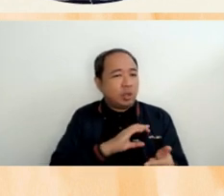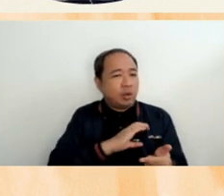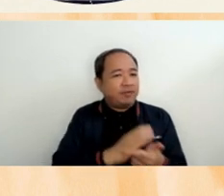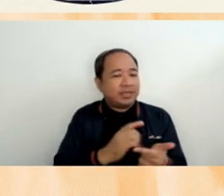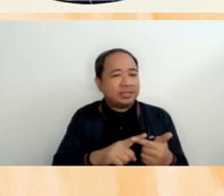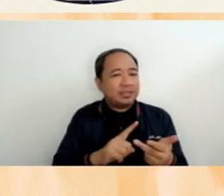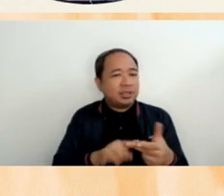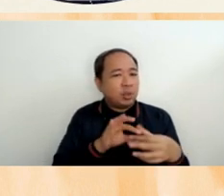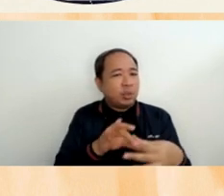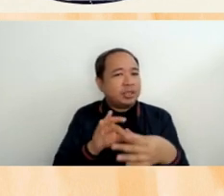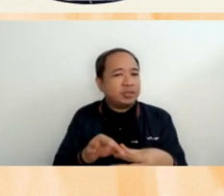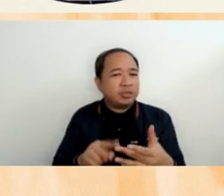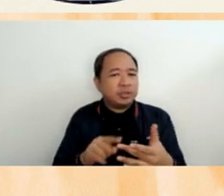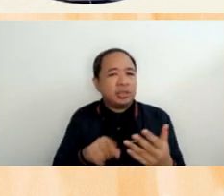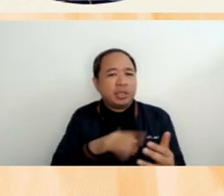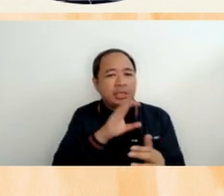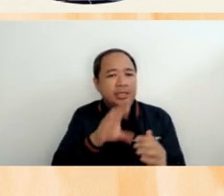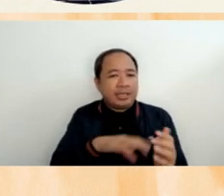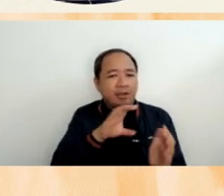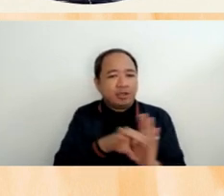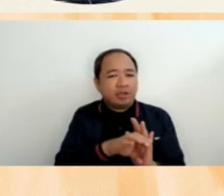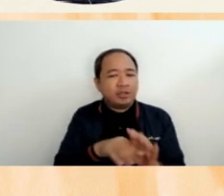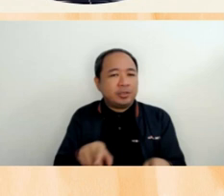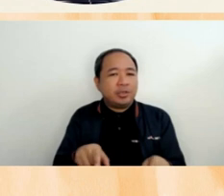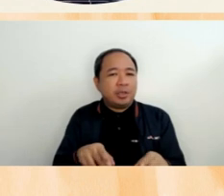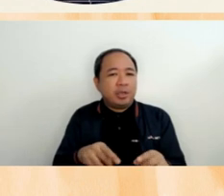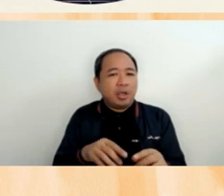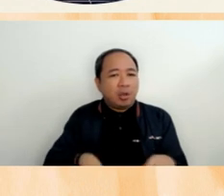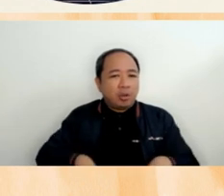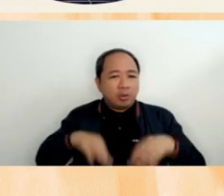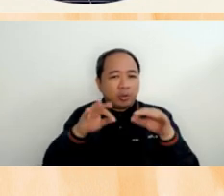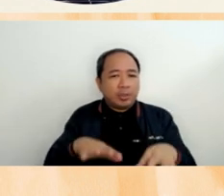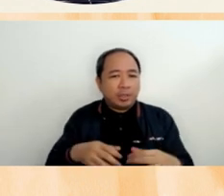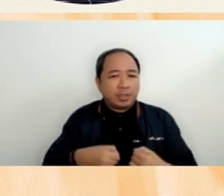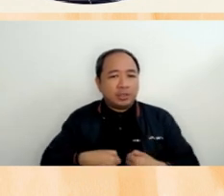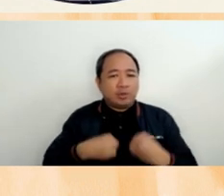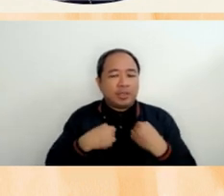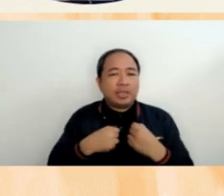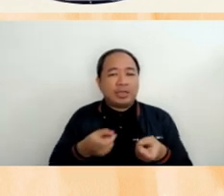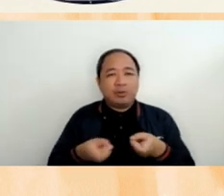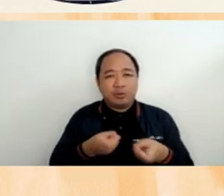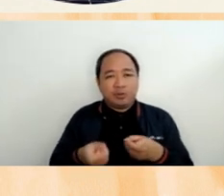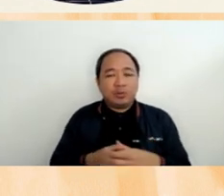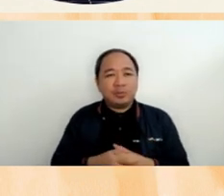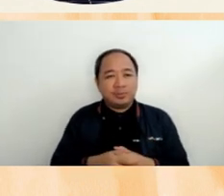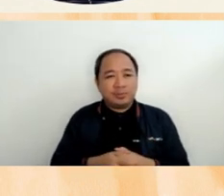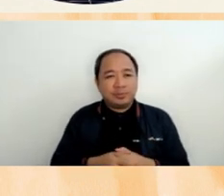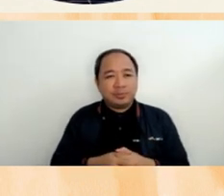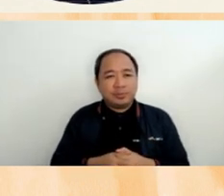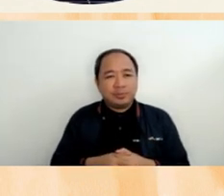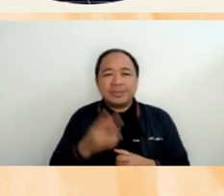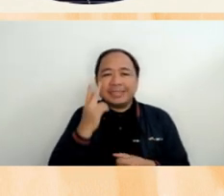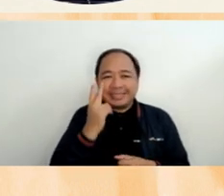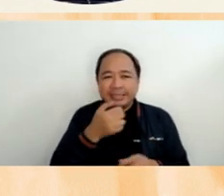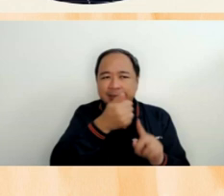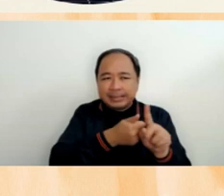connection, character, contribution, coping, and control. So we will take a look at each